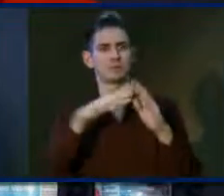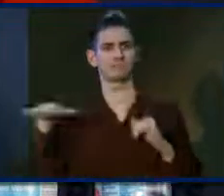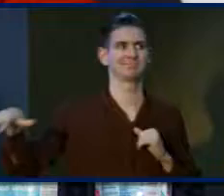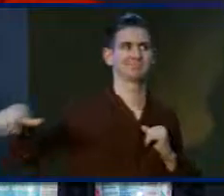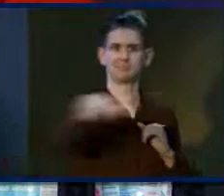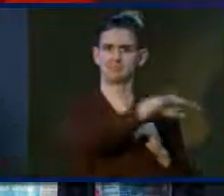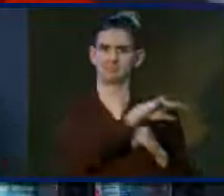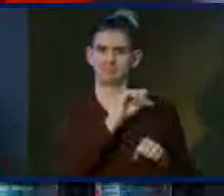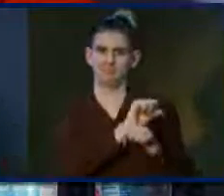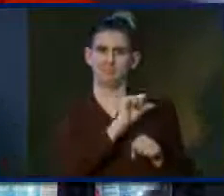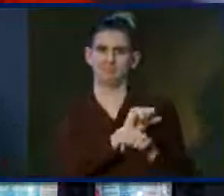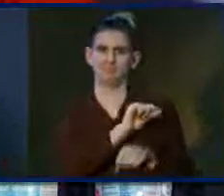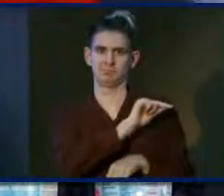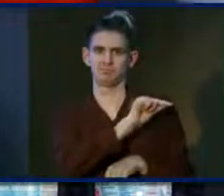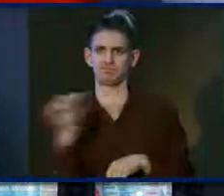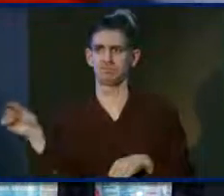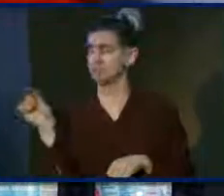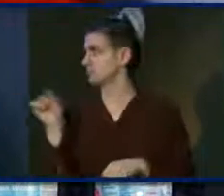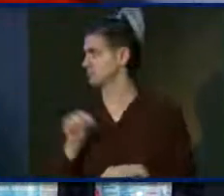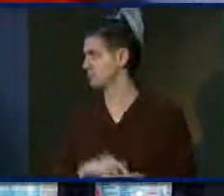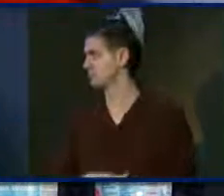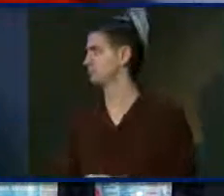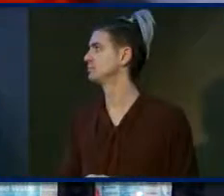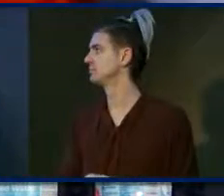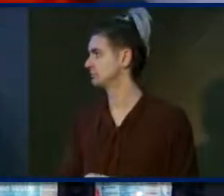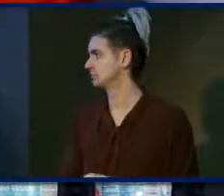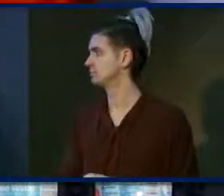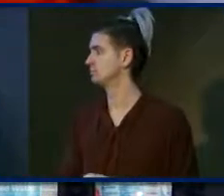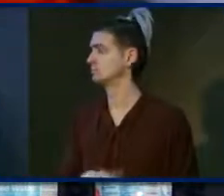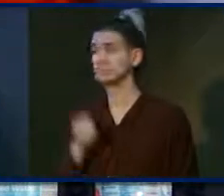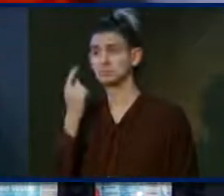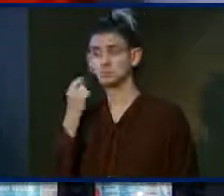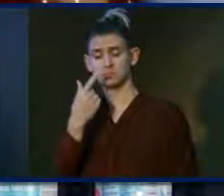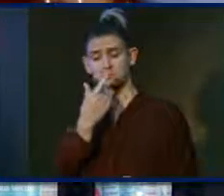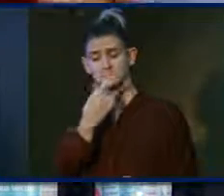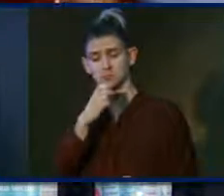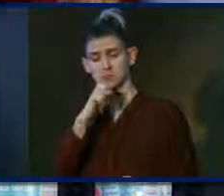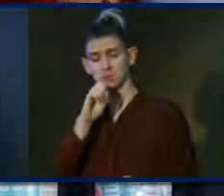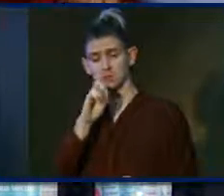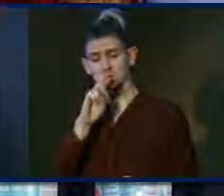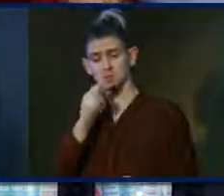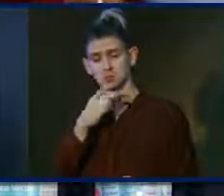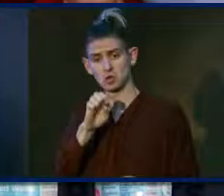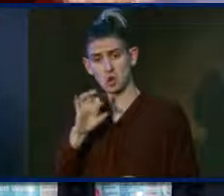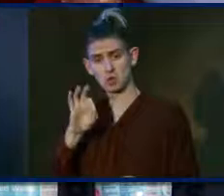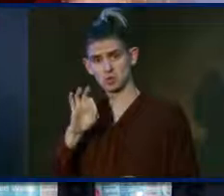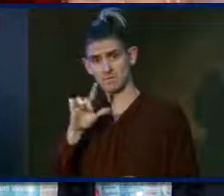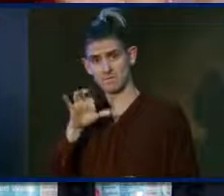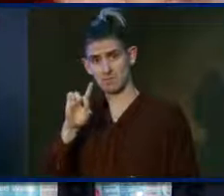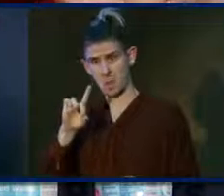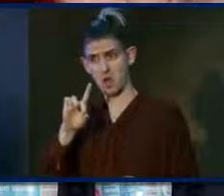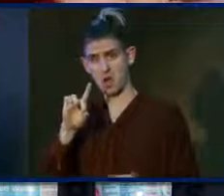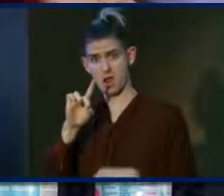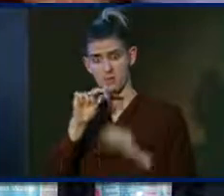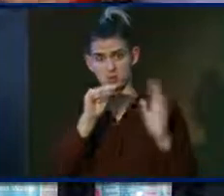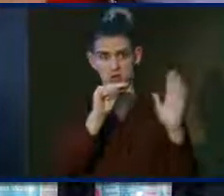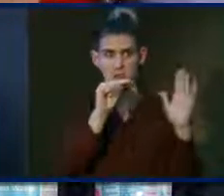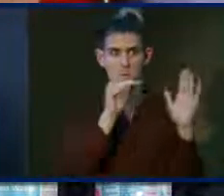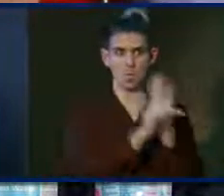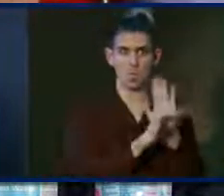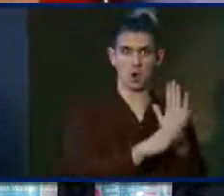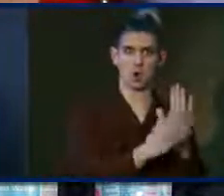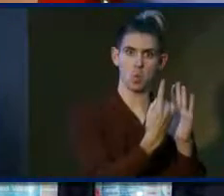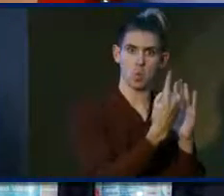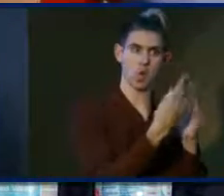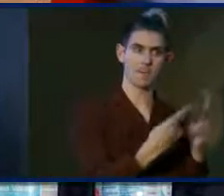Unfortunately, a murder takes place of George Floyd, but look what took place in this country. It